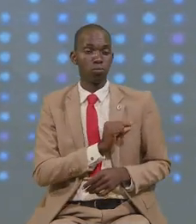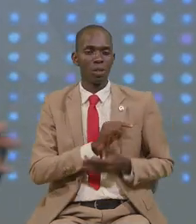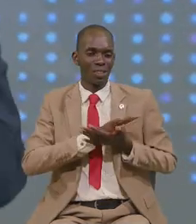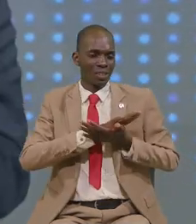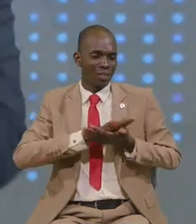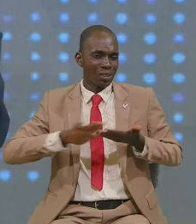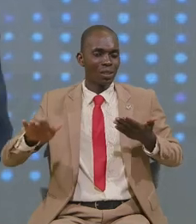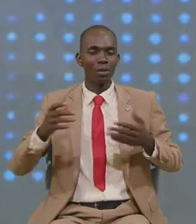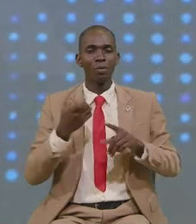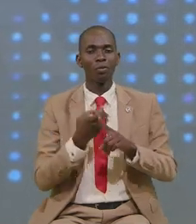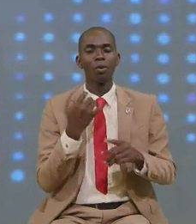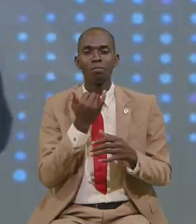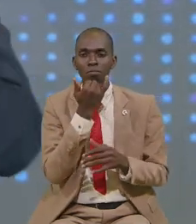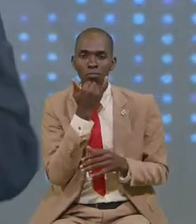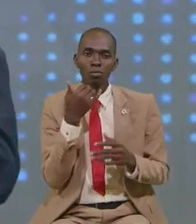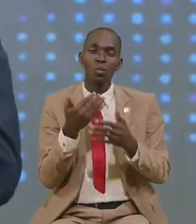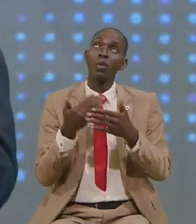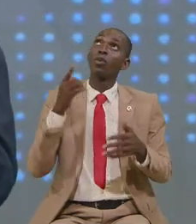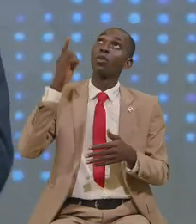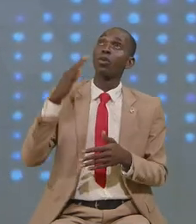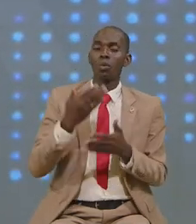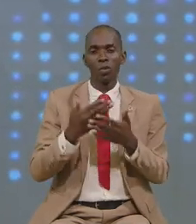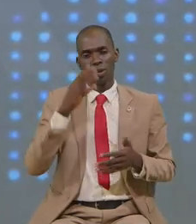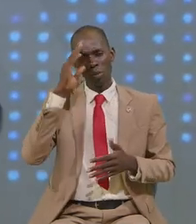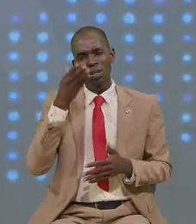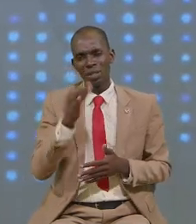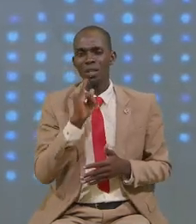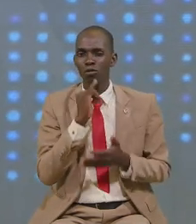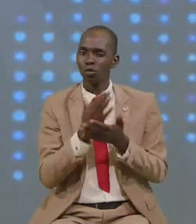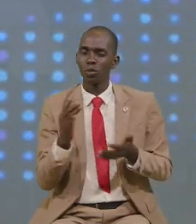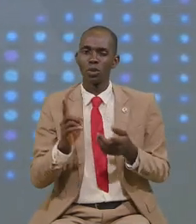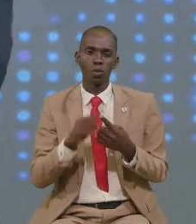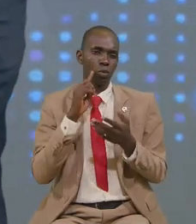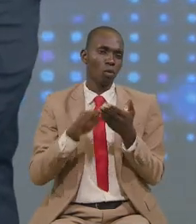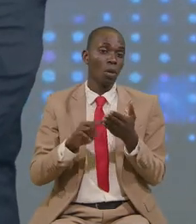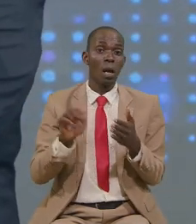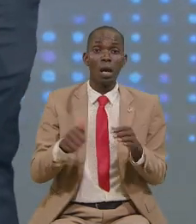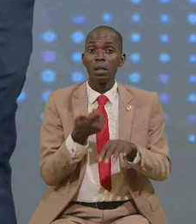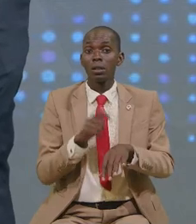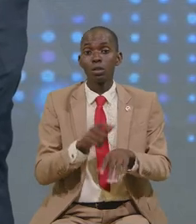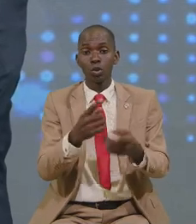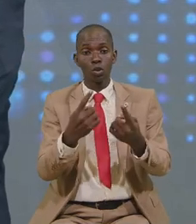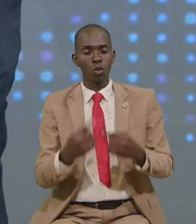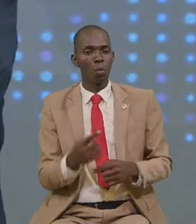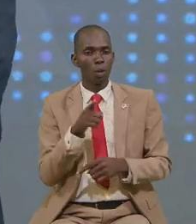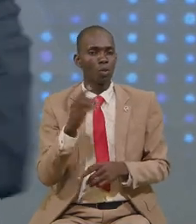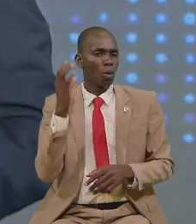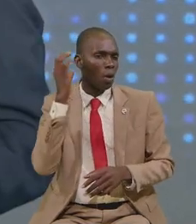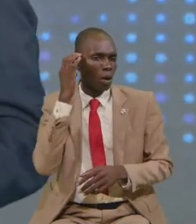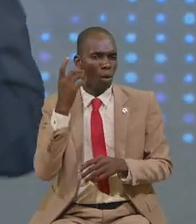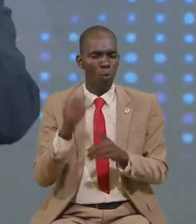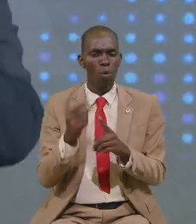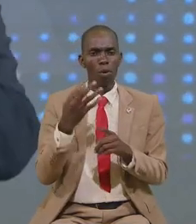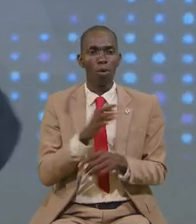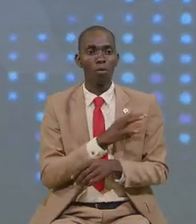offense toward God and man. There is something to observe. Anytime you come and you hear the word of Christ, the